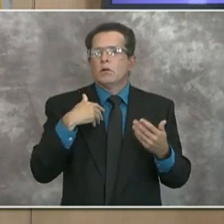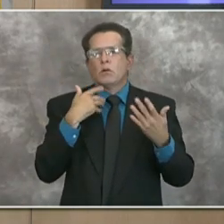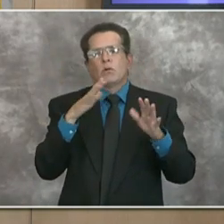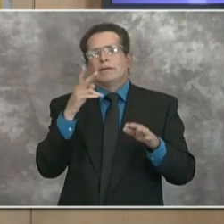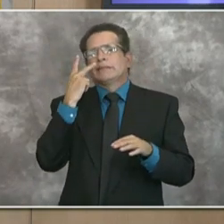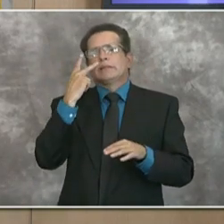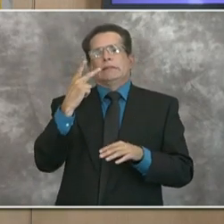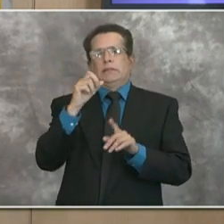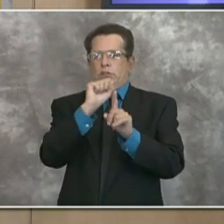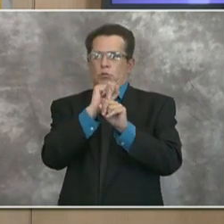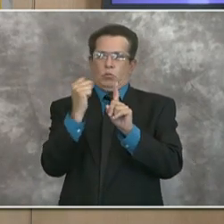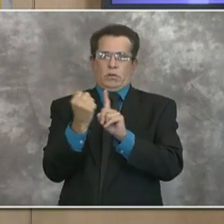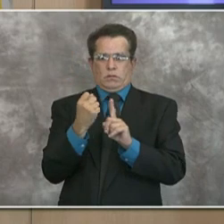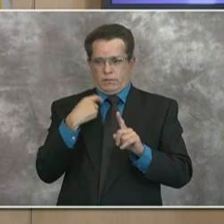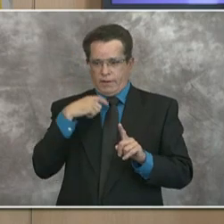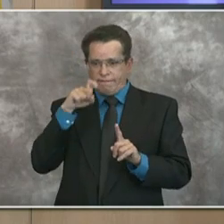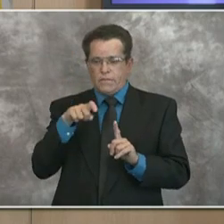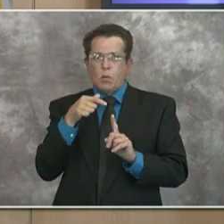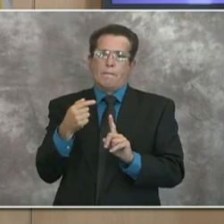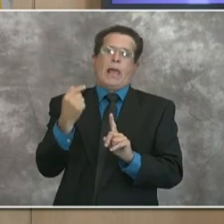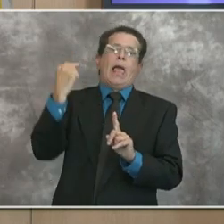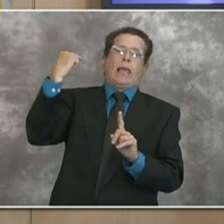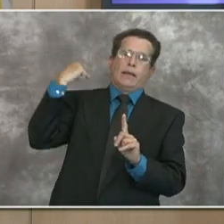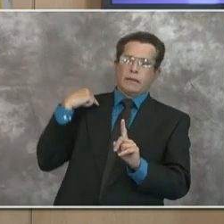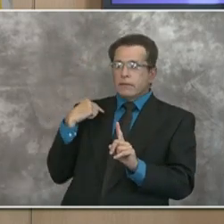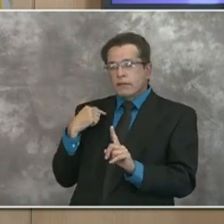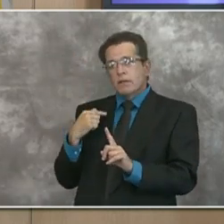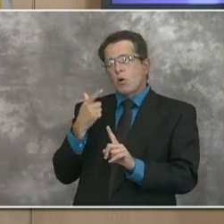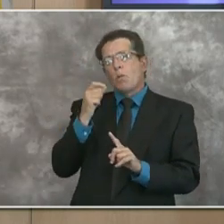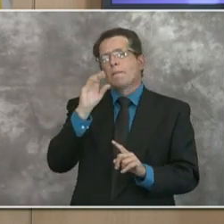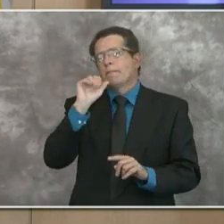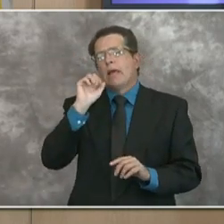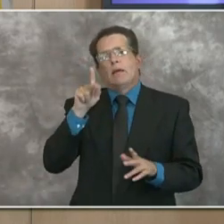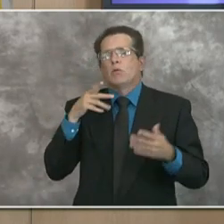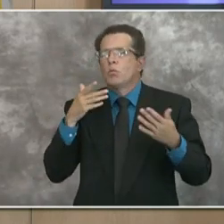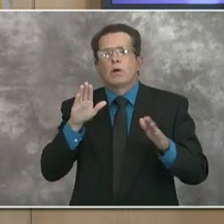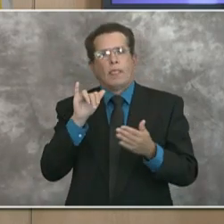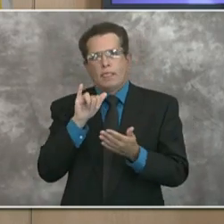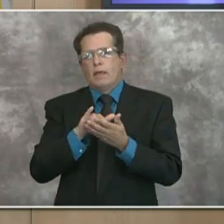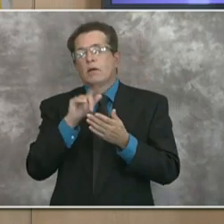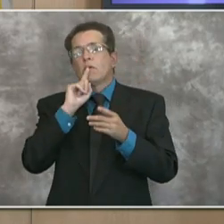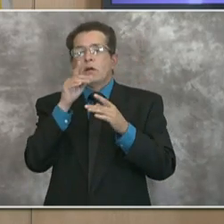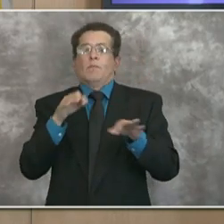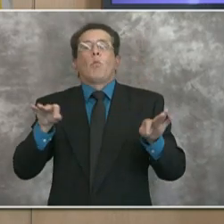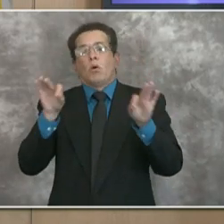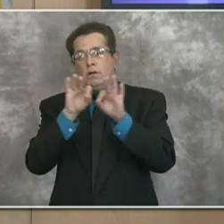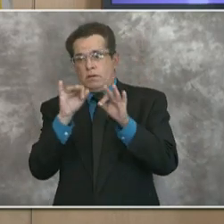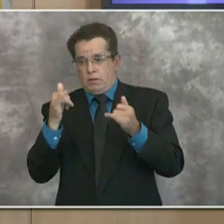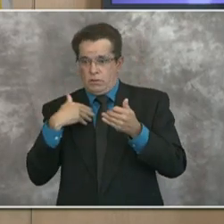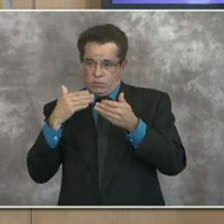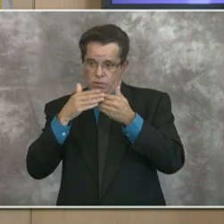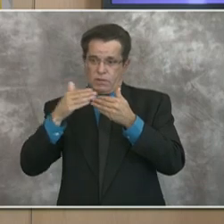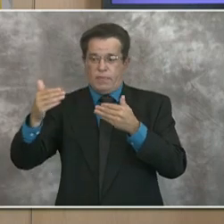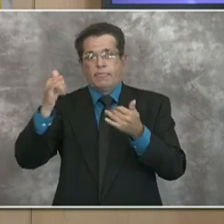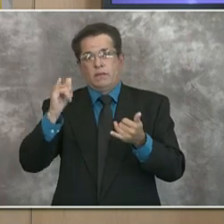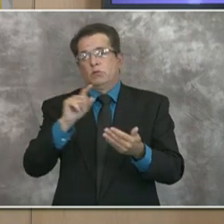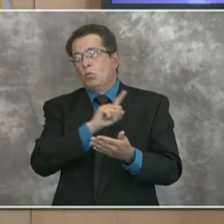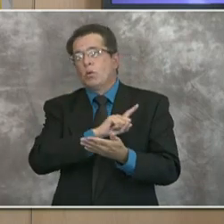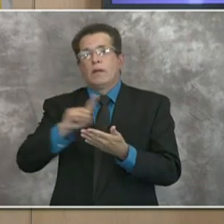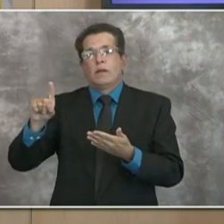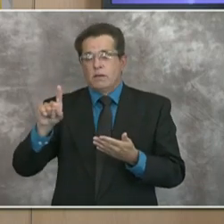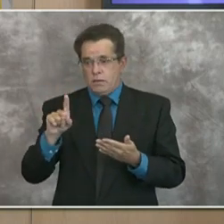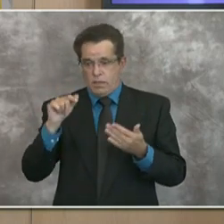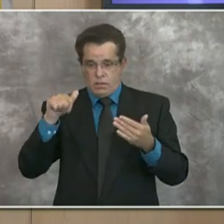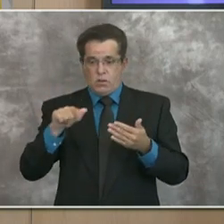see a situation where we have to dial back or turn back. And I think that is particularly important as we head into this weekend. The